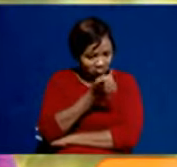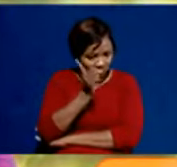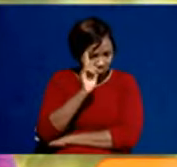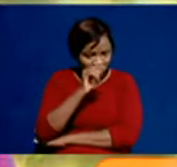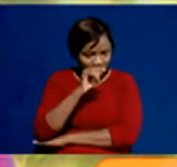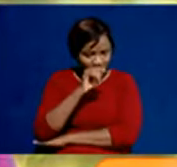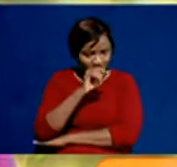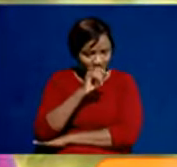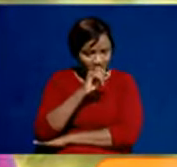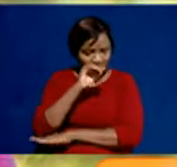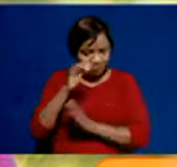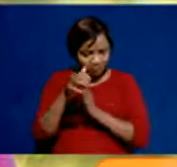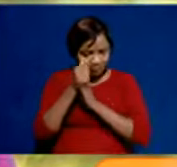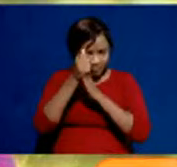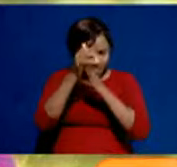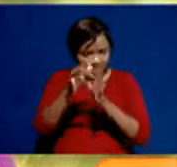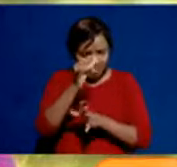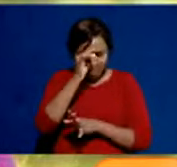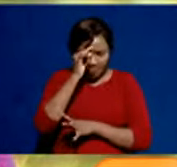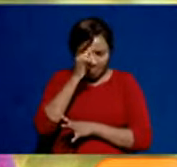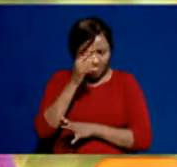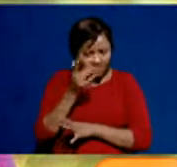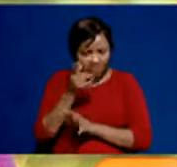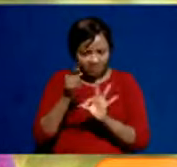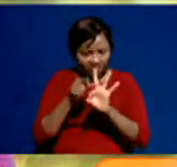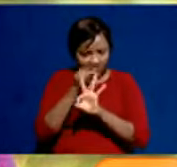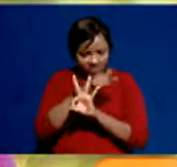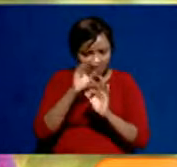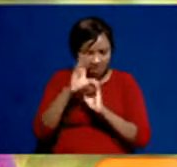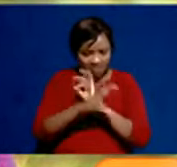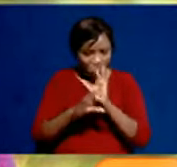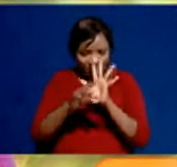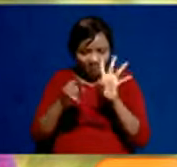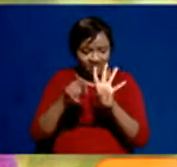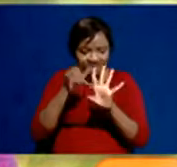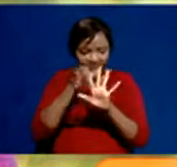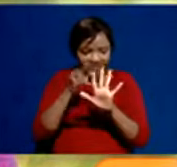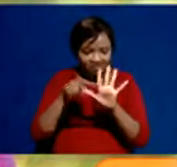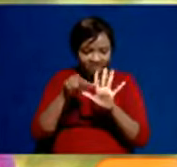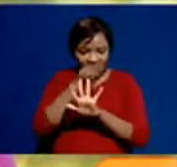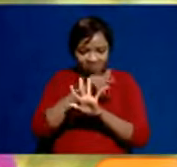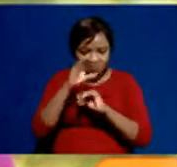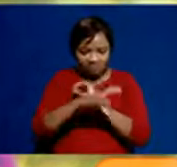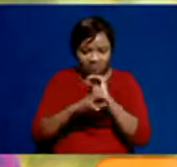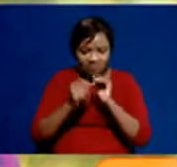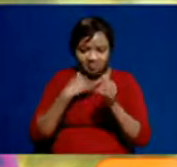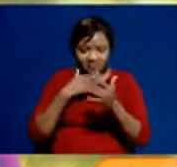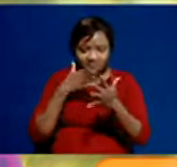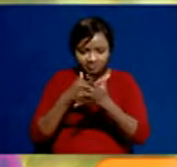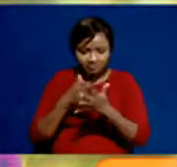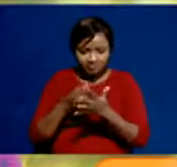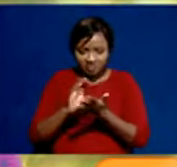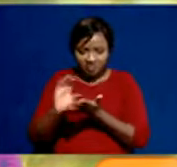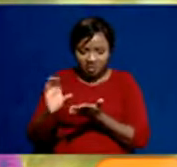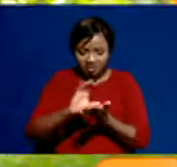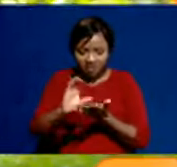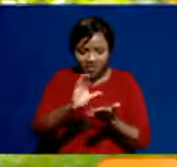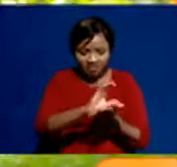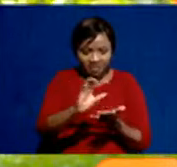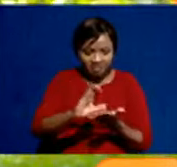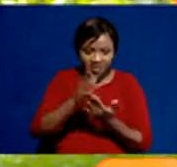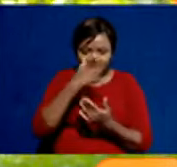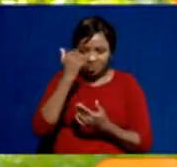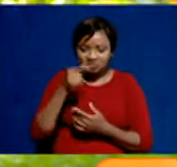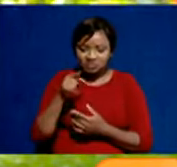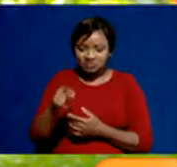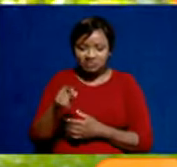the governments of the 3 states, of the 5 states, to ground the court because it's giving unpopular decisions.